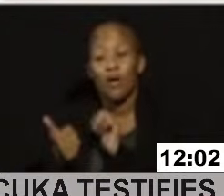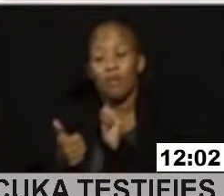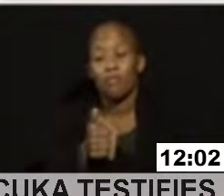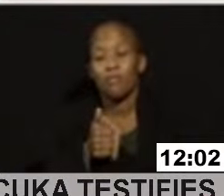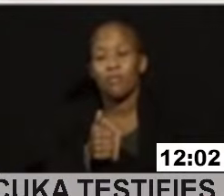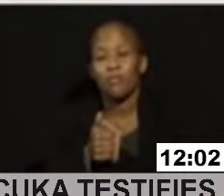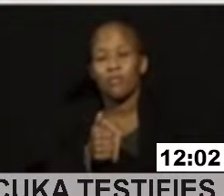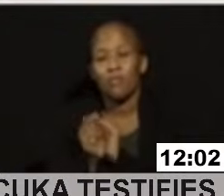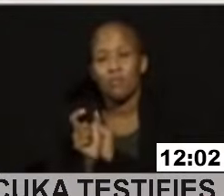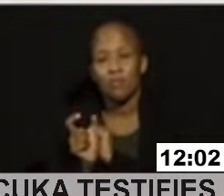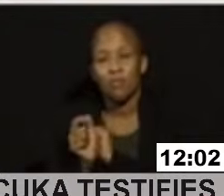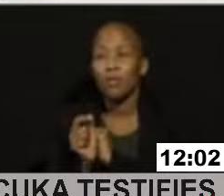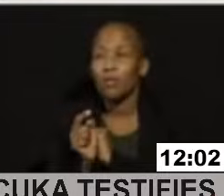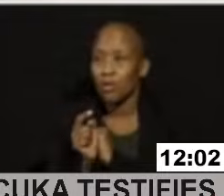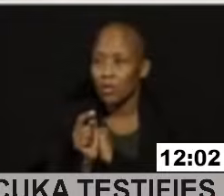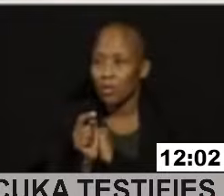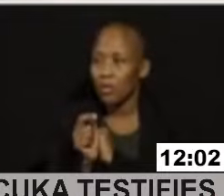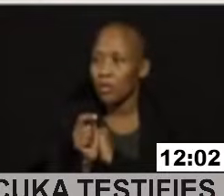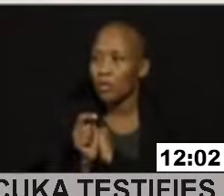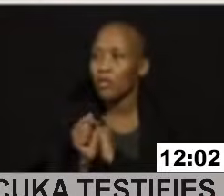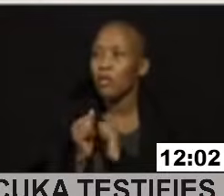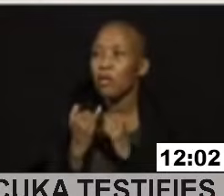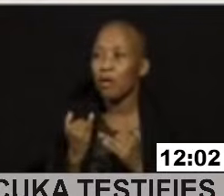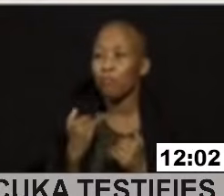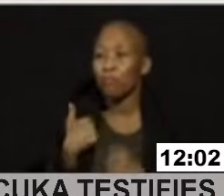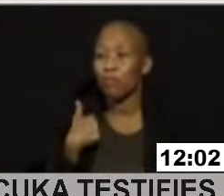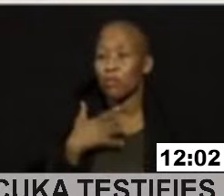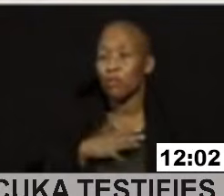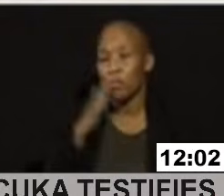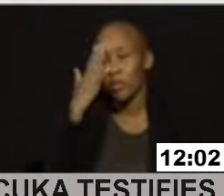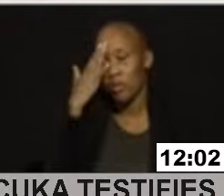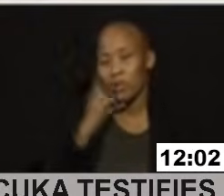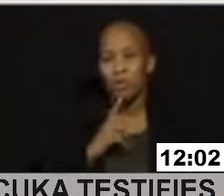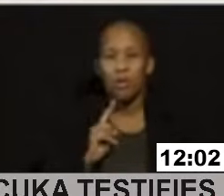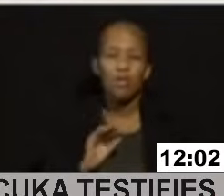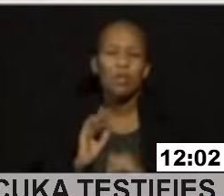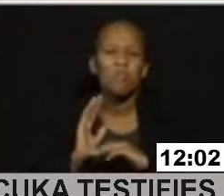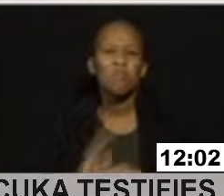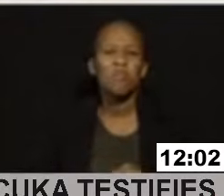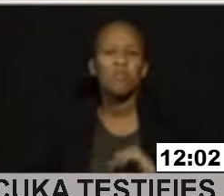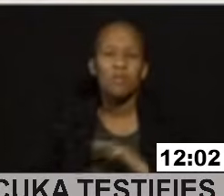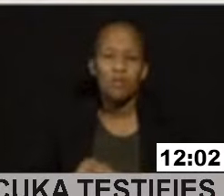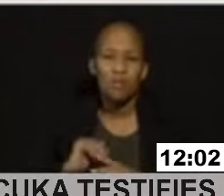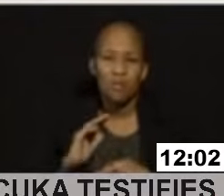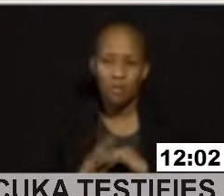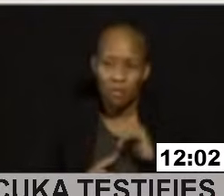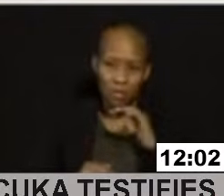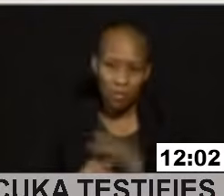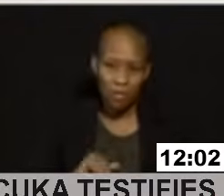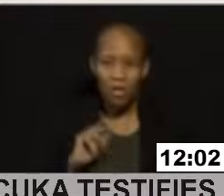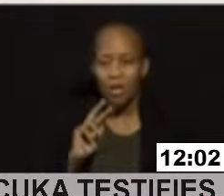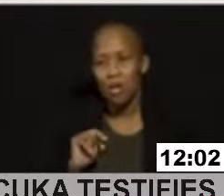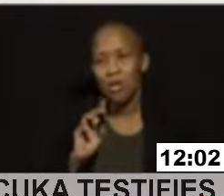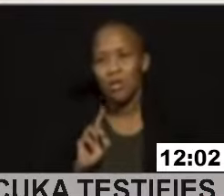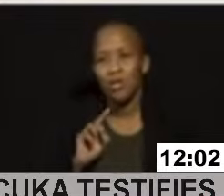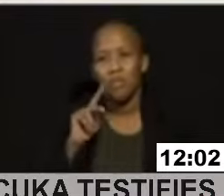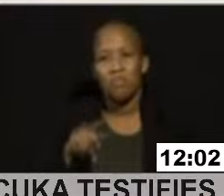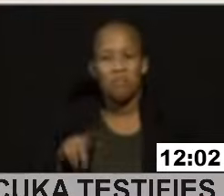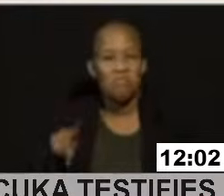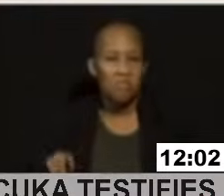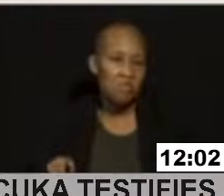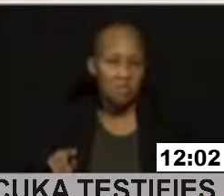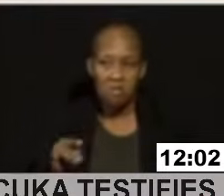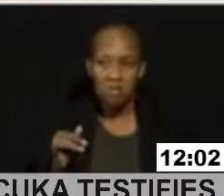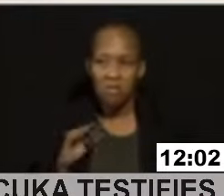I can ask this question. The building that housed the NDPP, what was it called?